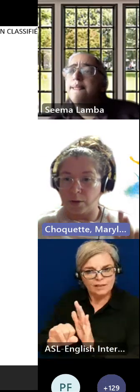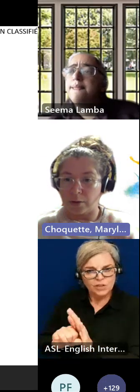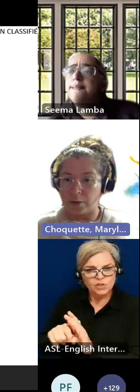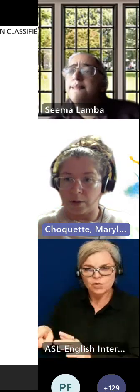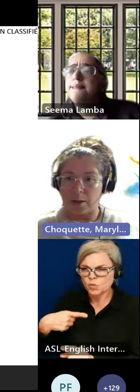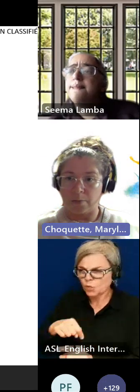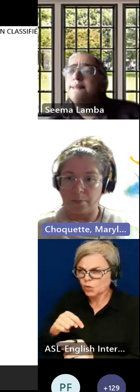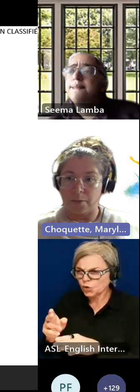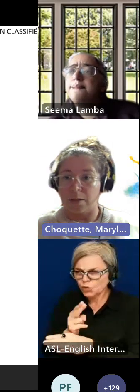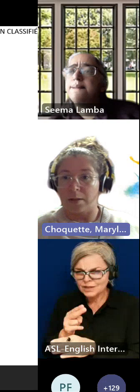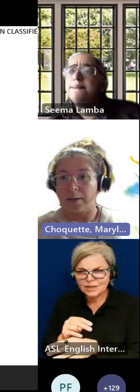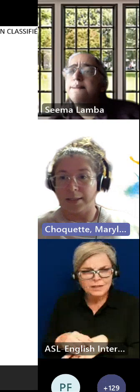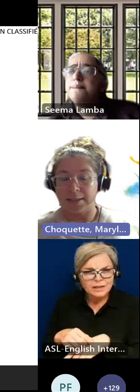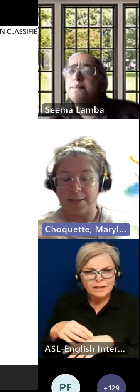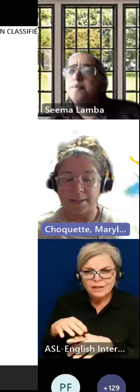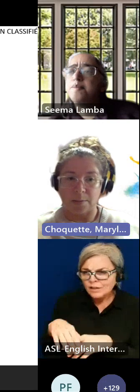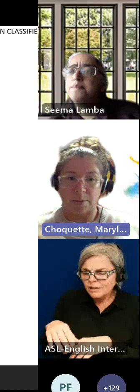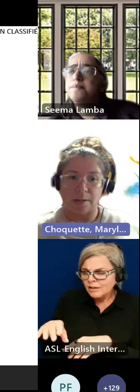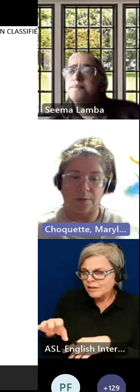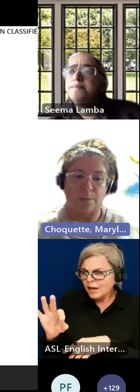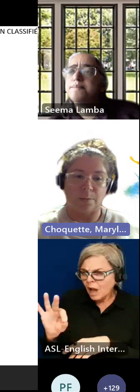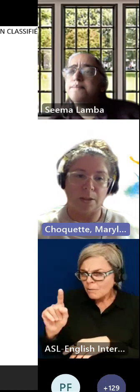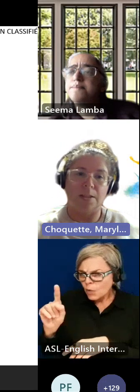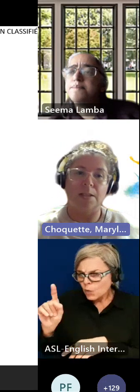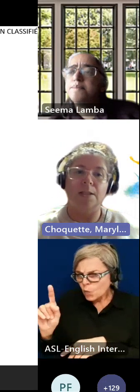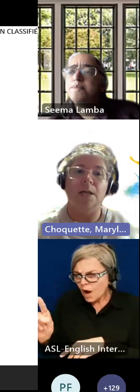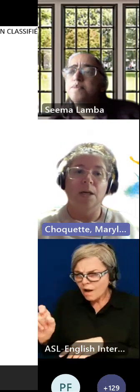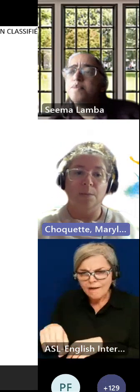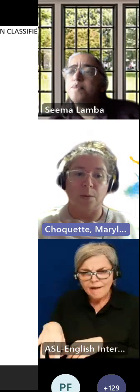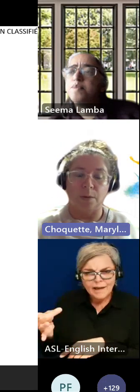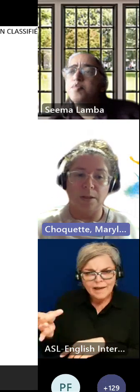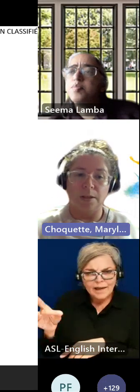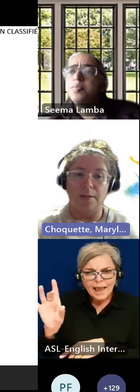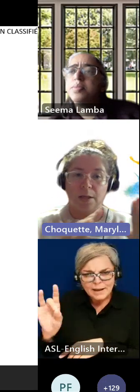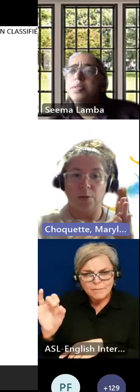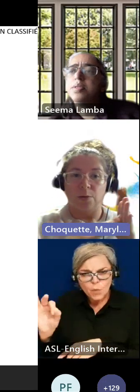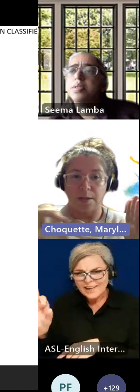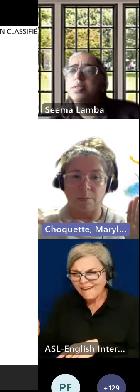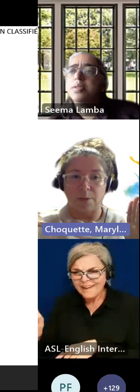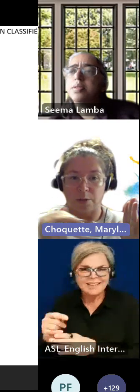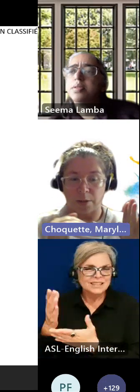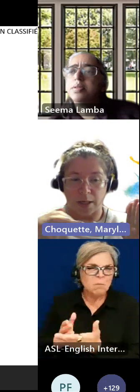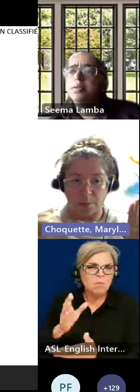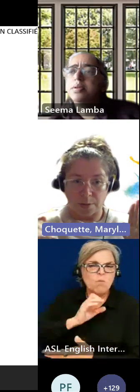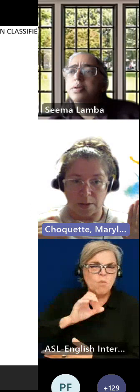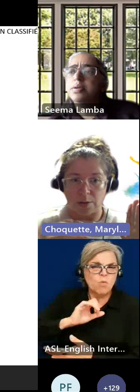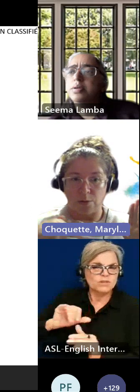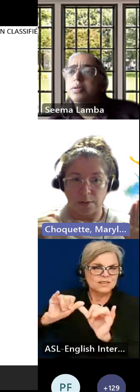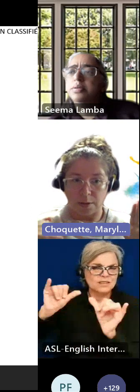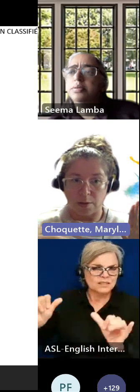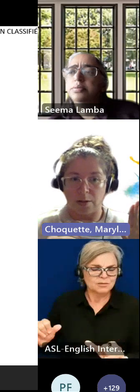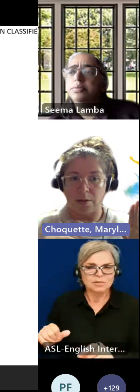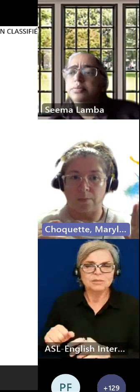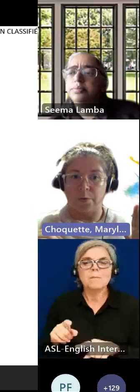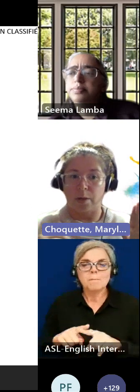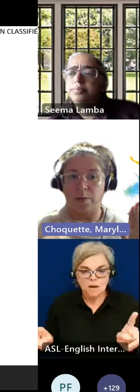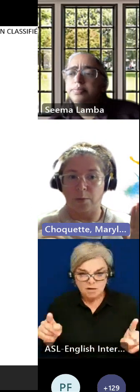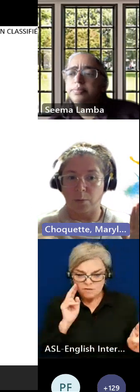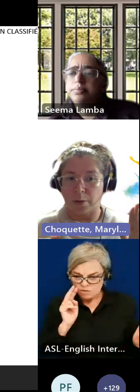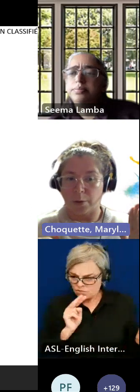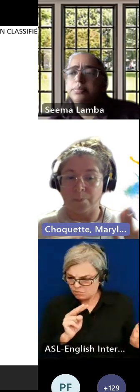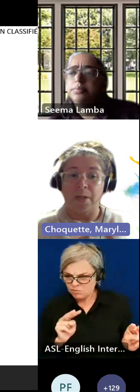and a few other legacy systems, I guess, from agencies. But really, then you establish your gaps and you see,